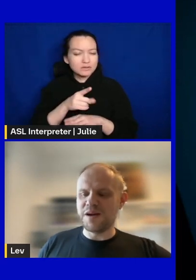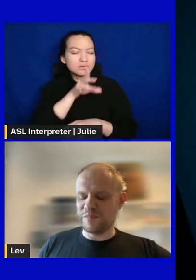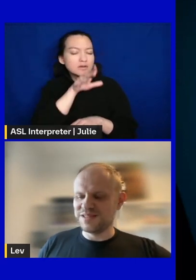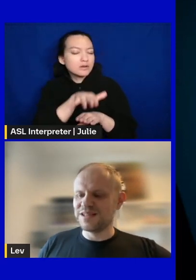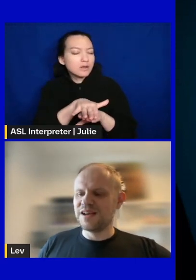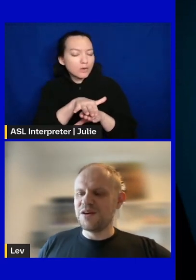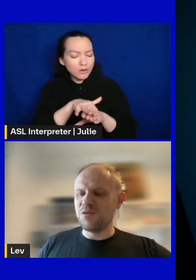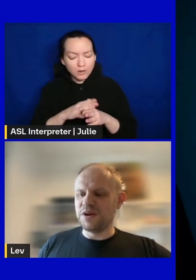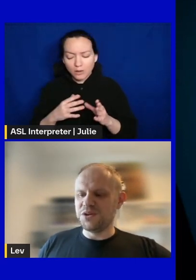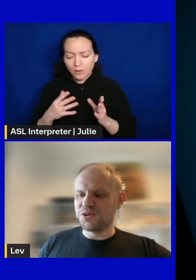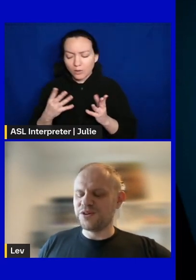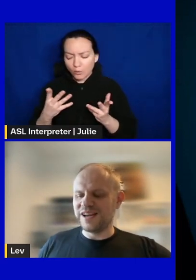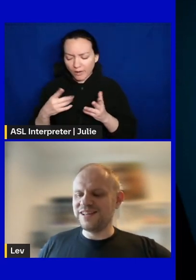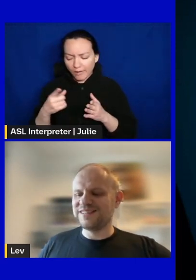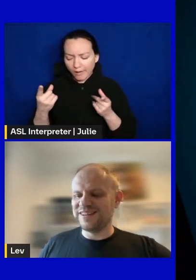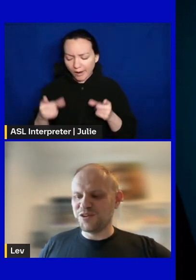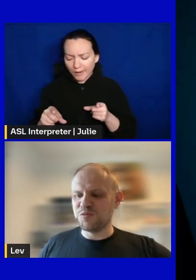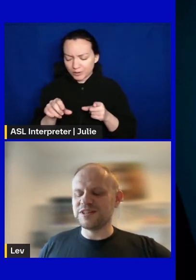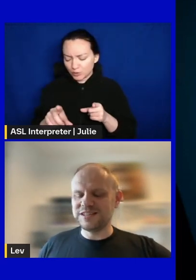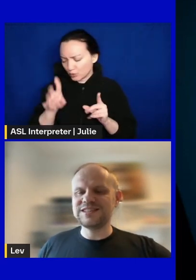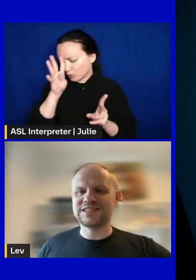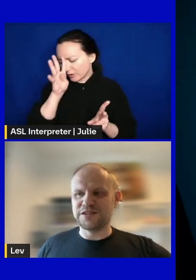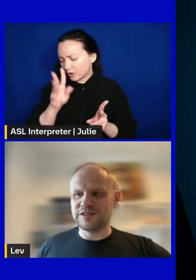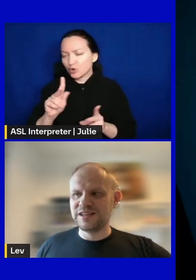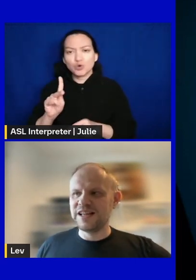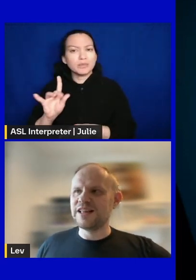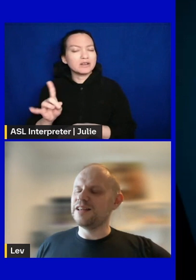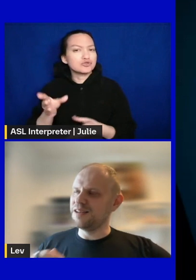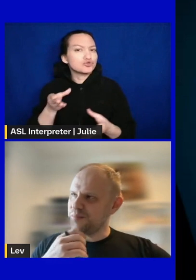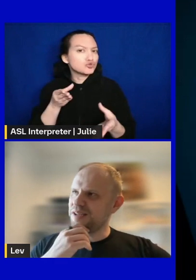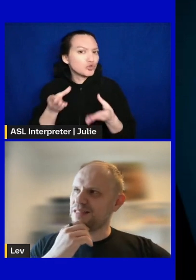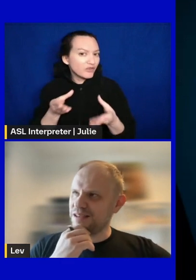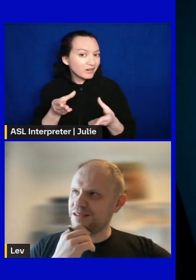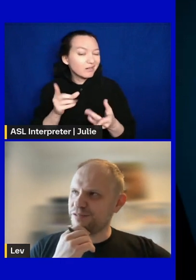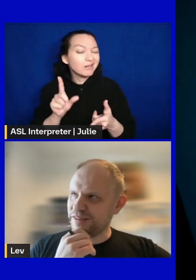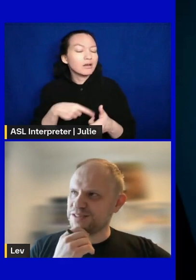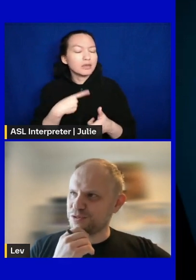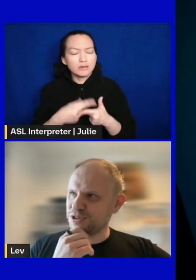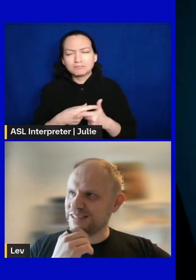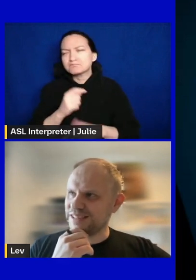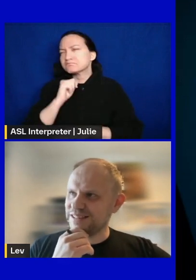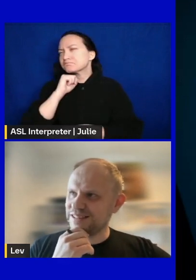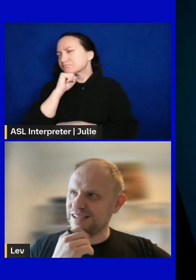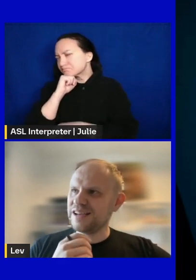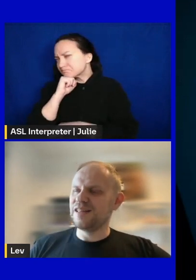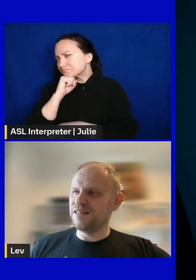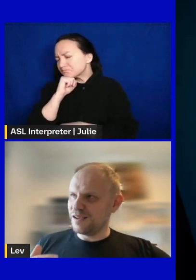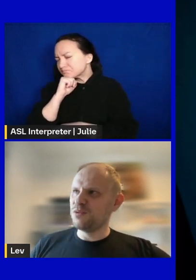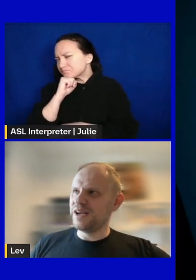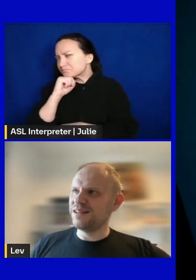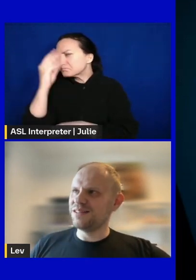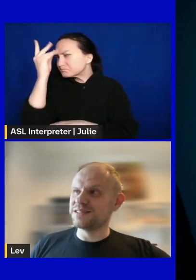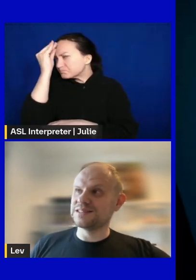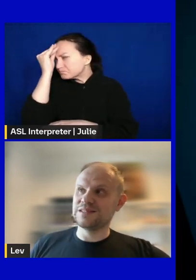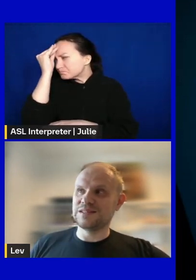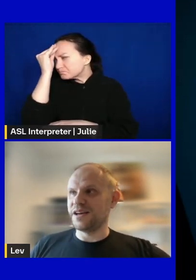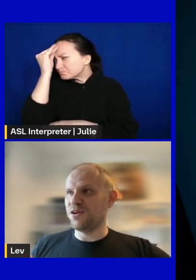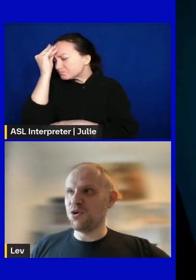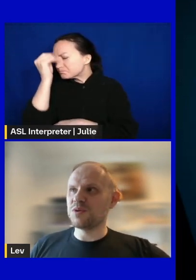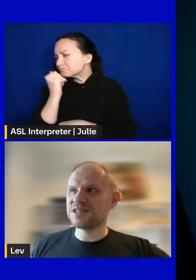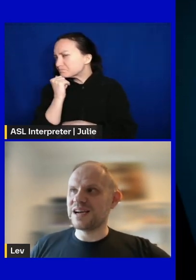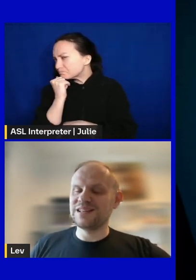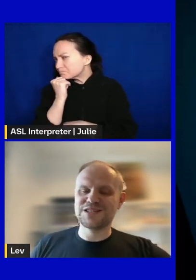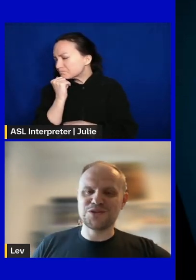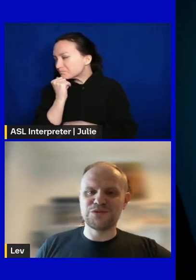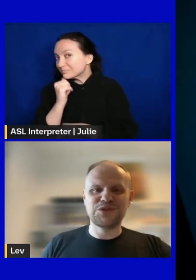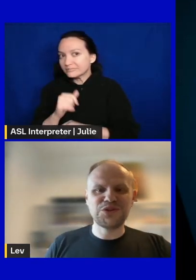What happens when you create a Kubernetes server? Then he made a thinking face for a second. Then we had this like